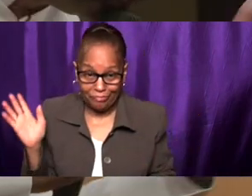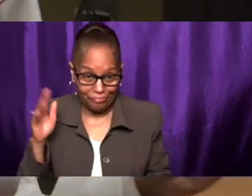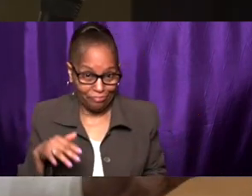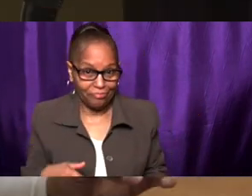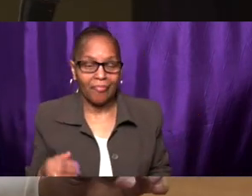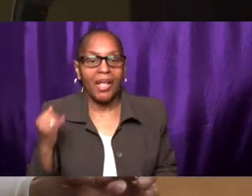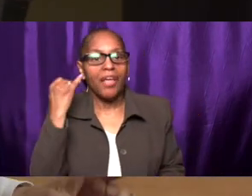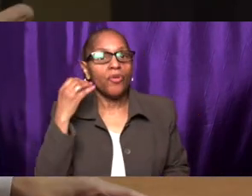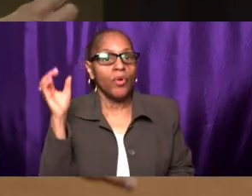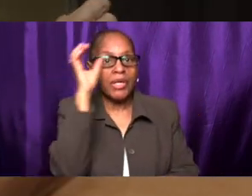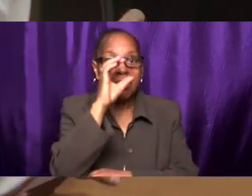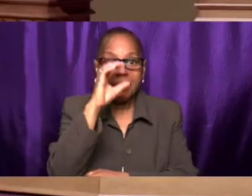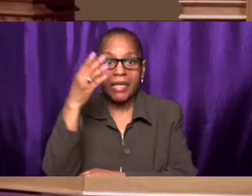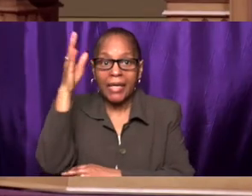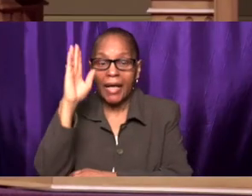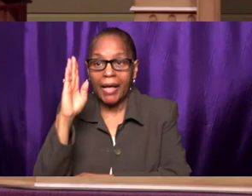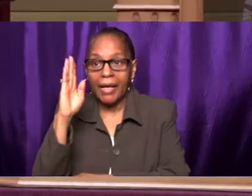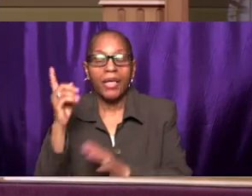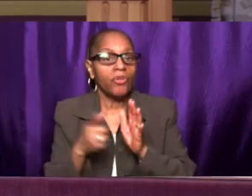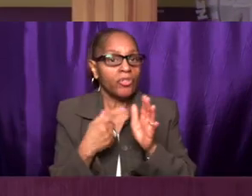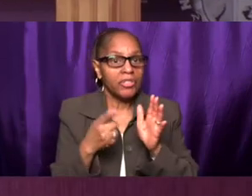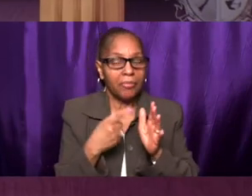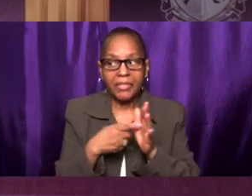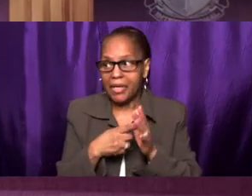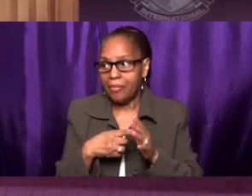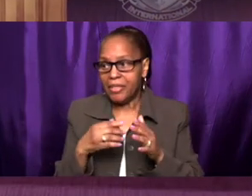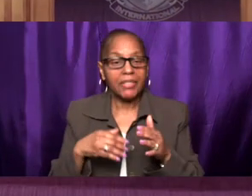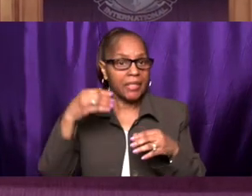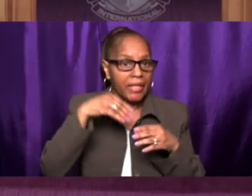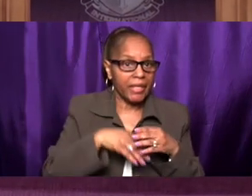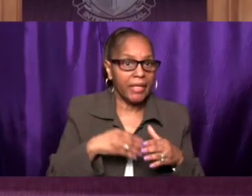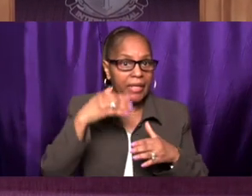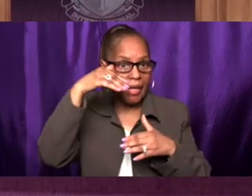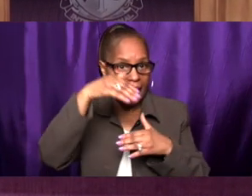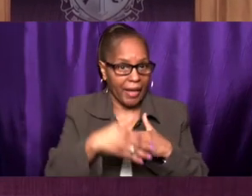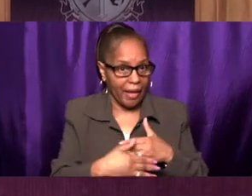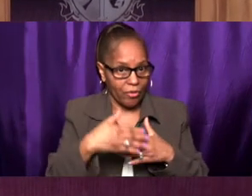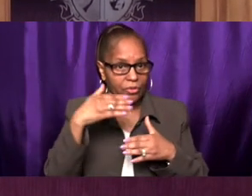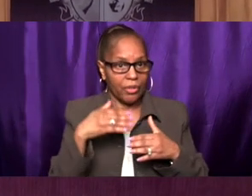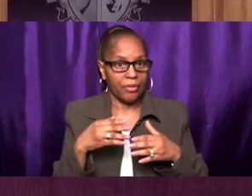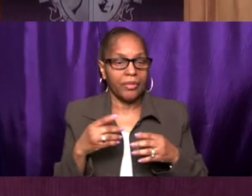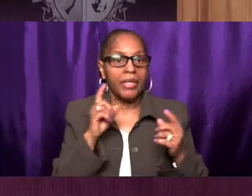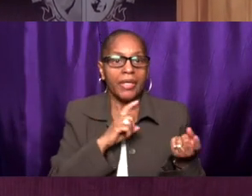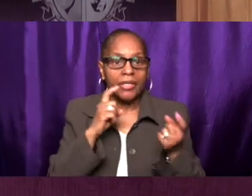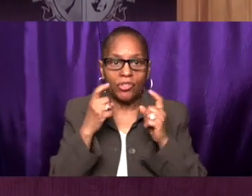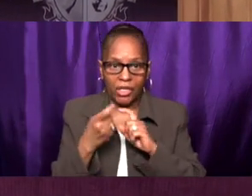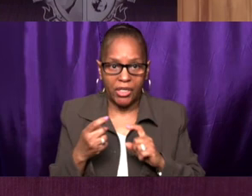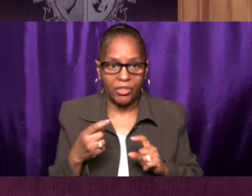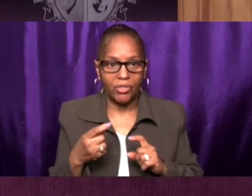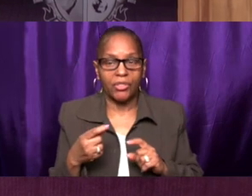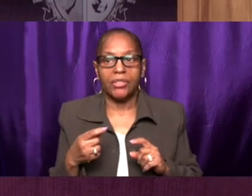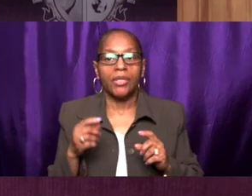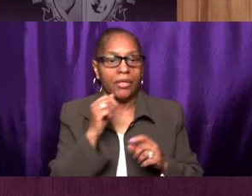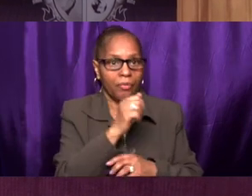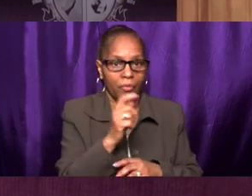When you want to see God, sometimes it's an external and an internal repositioning. Some folks switch churches,